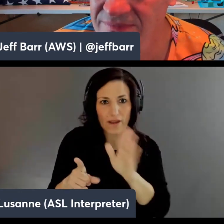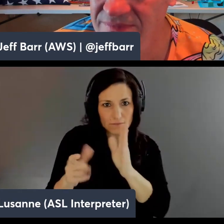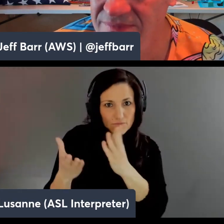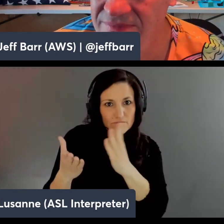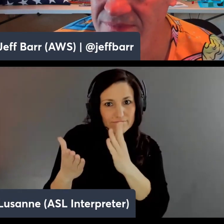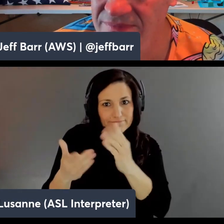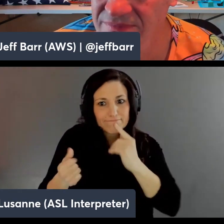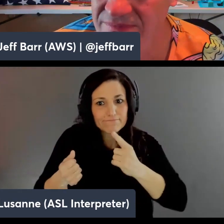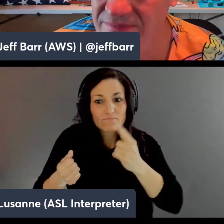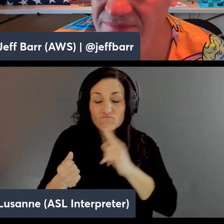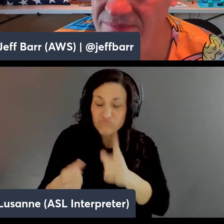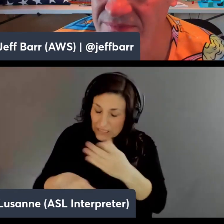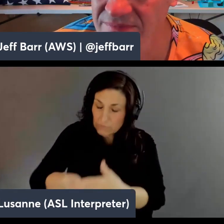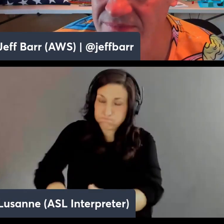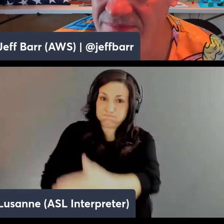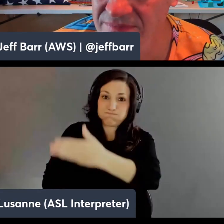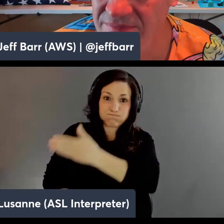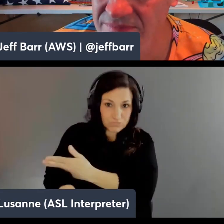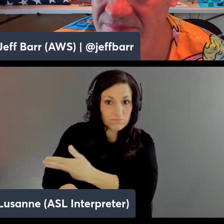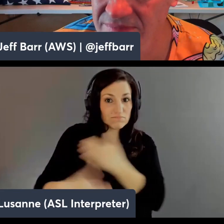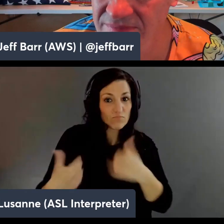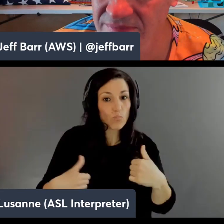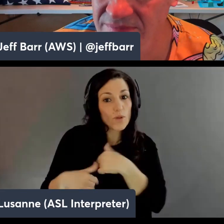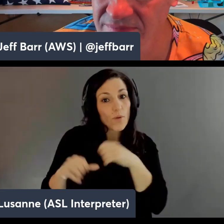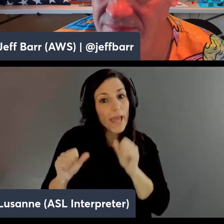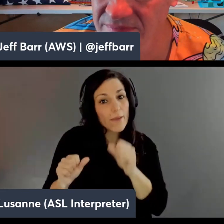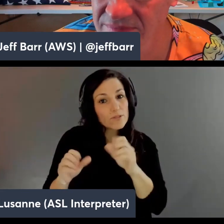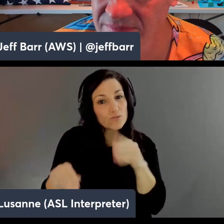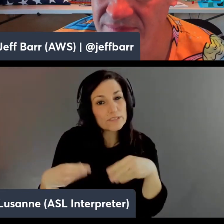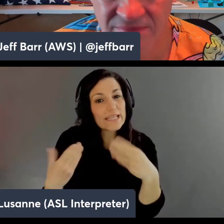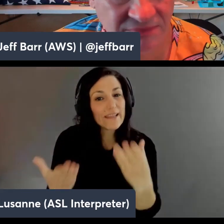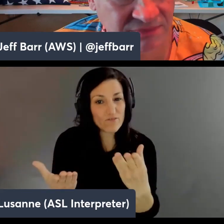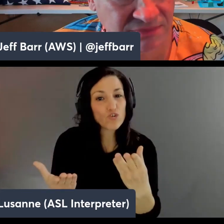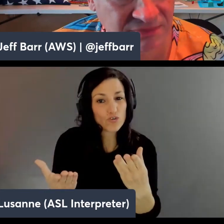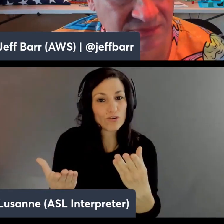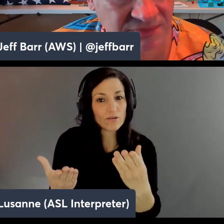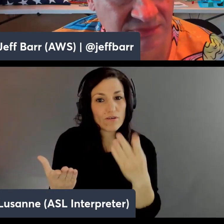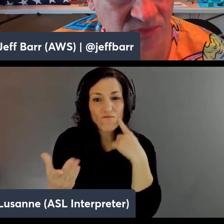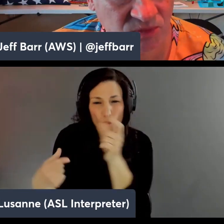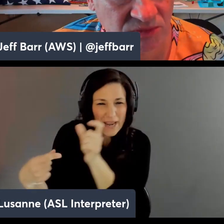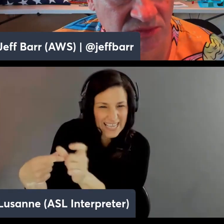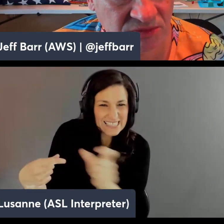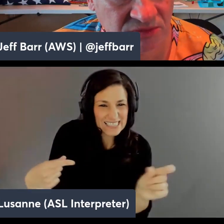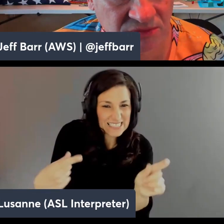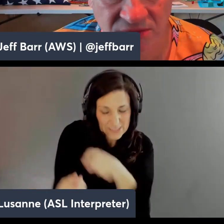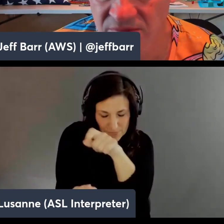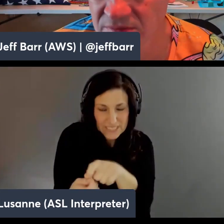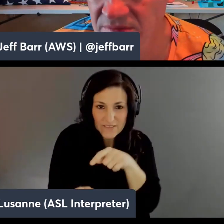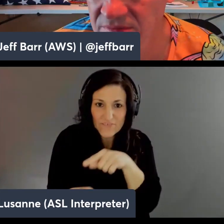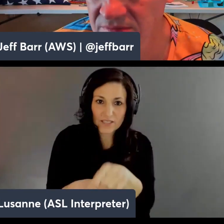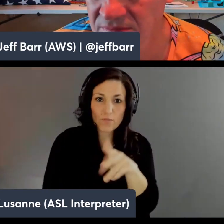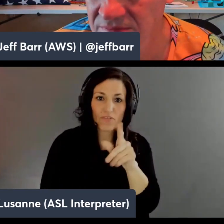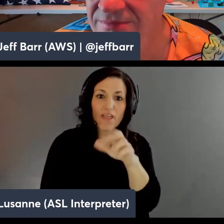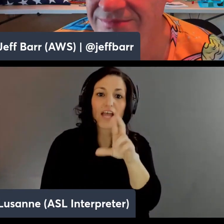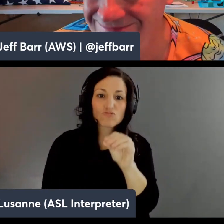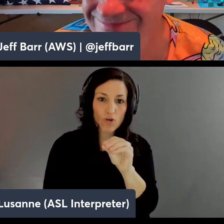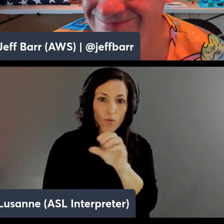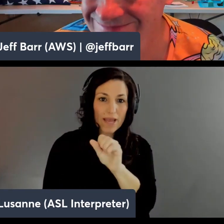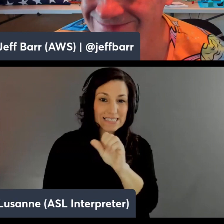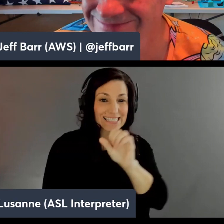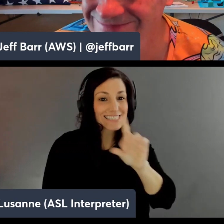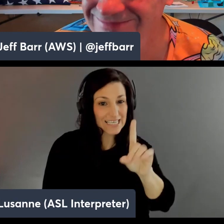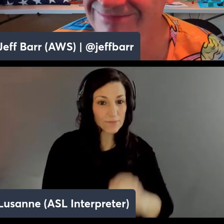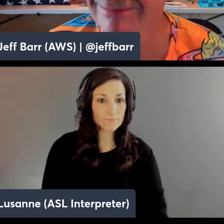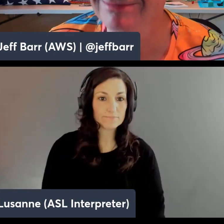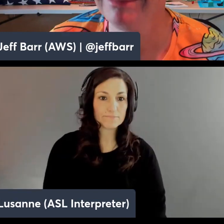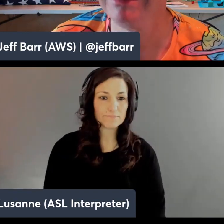significant improvement that we're able to deliver with instances exclusively enabled with Nitro SSD. Hey, so